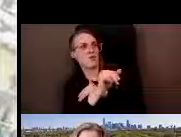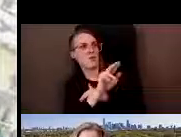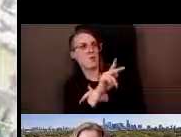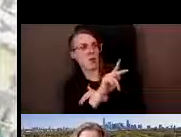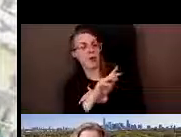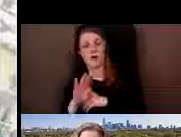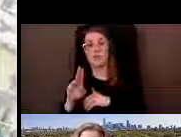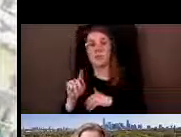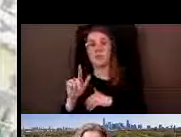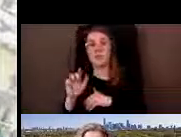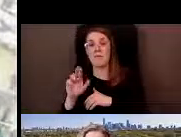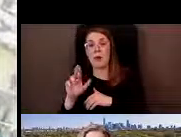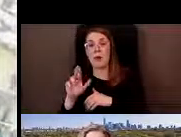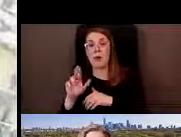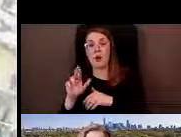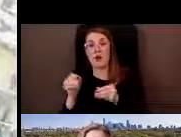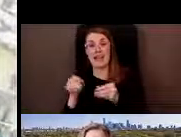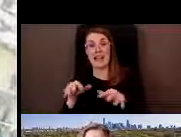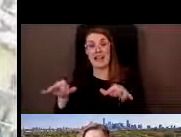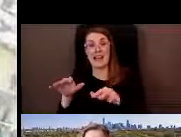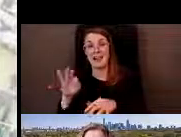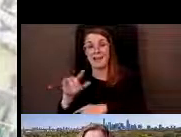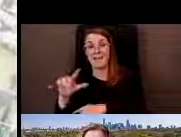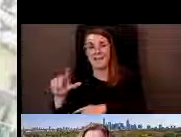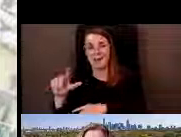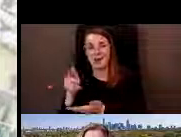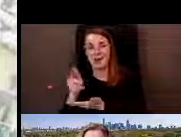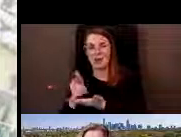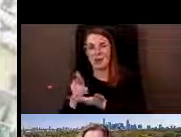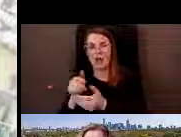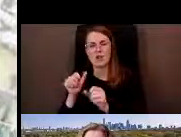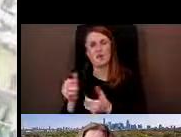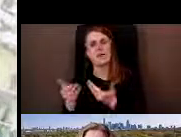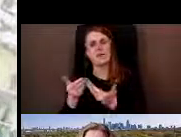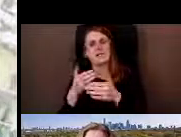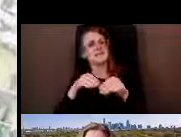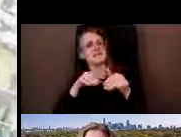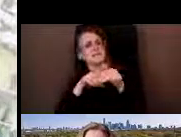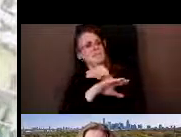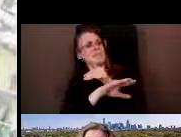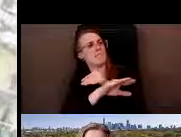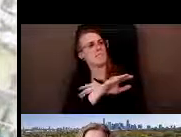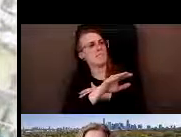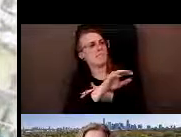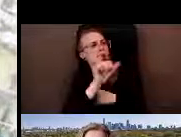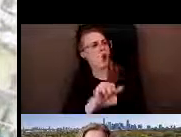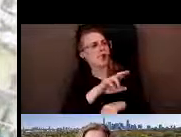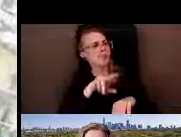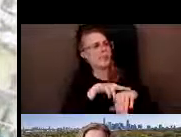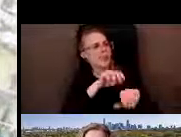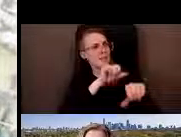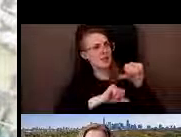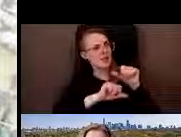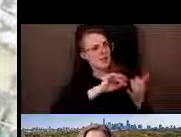Landfill Garage, this allows for easier access to the Austin Nature and Science Center and the Botanical Gardens